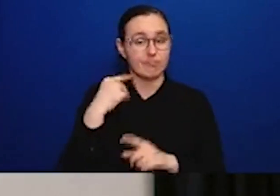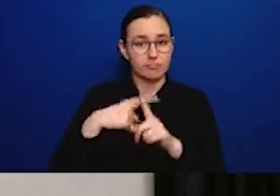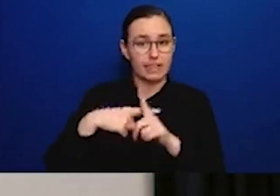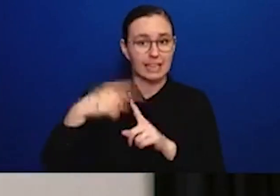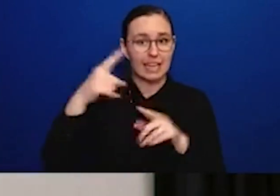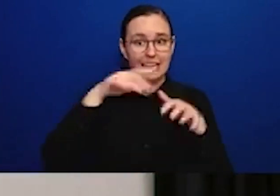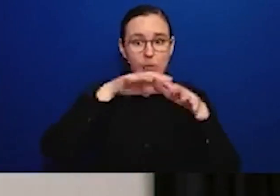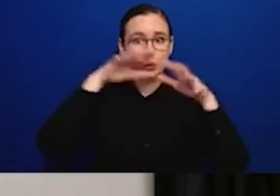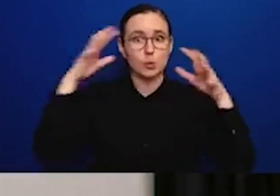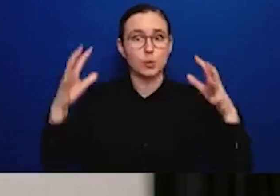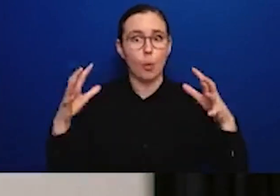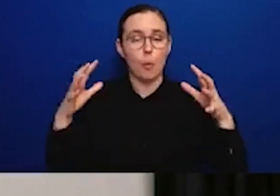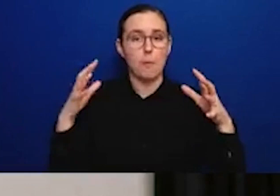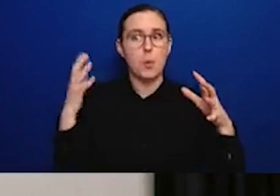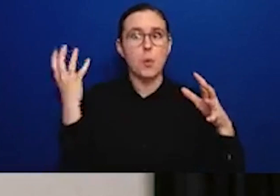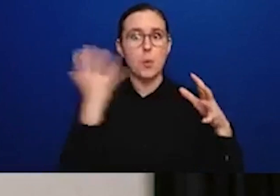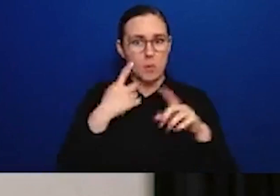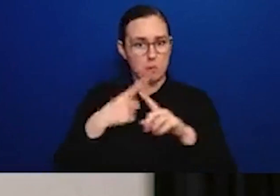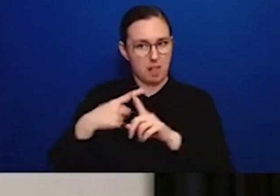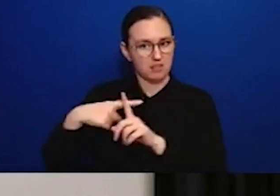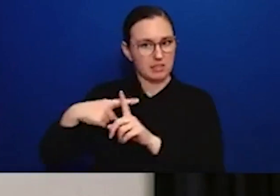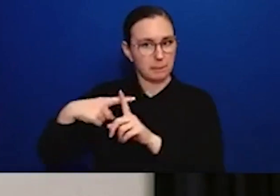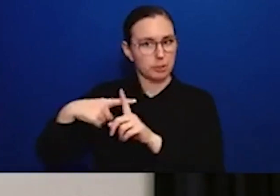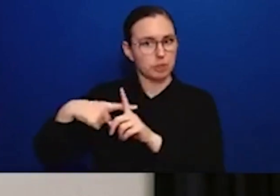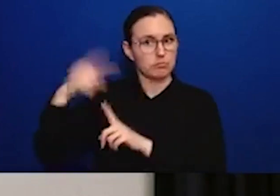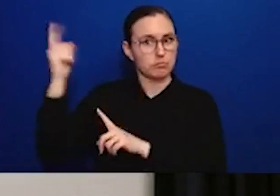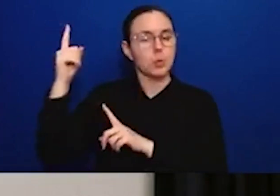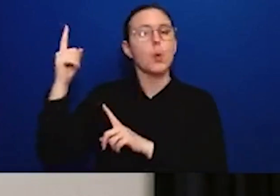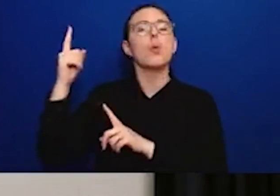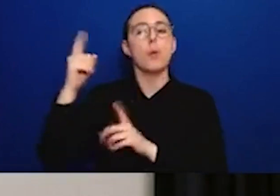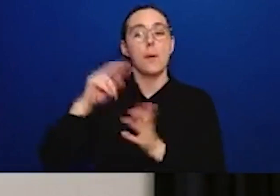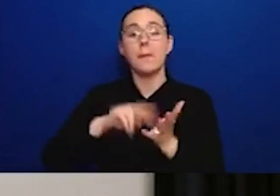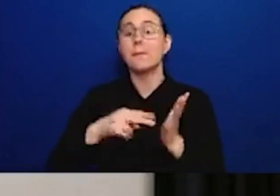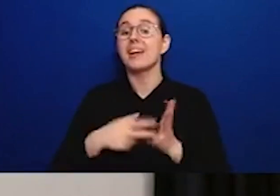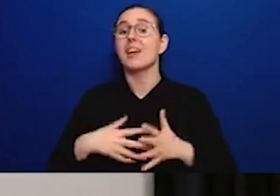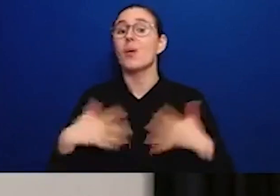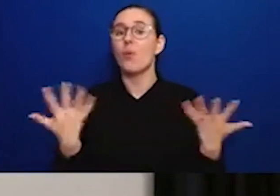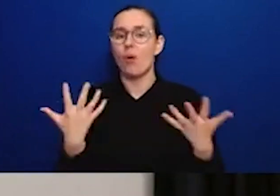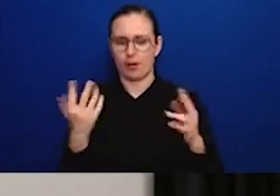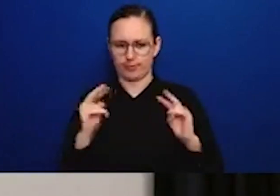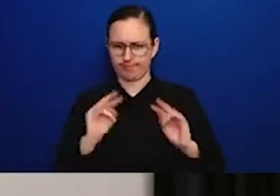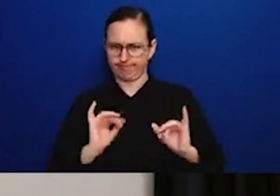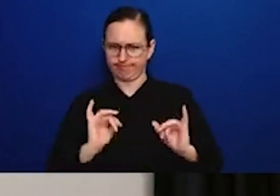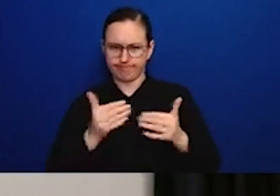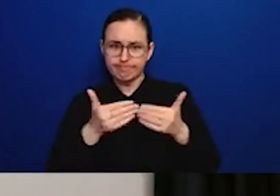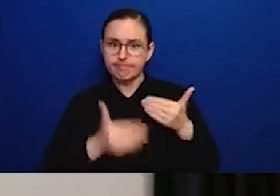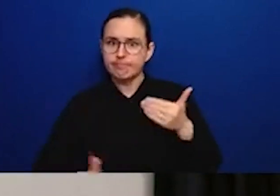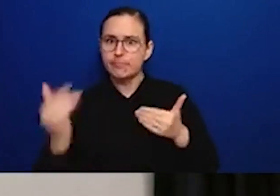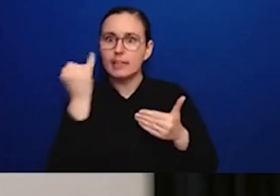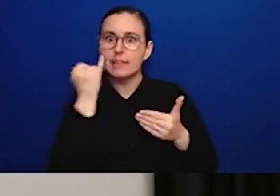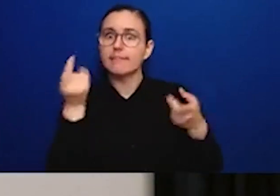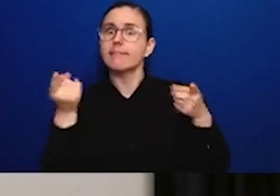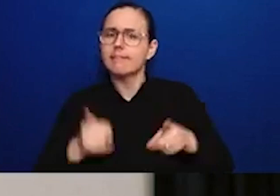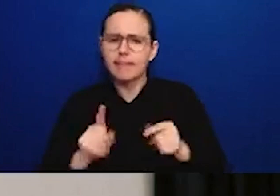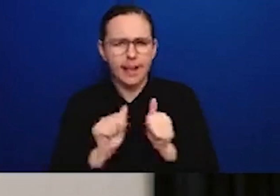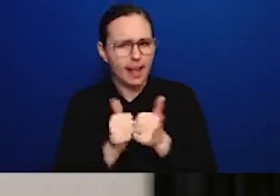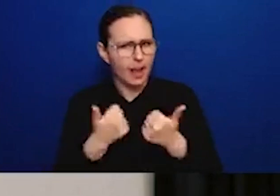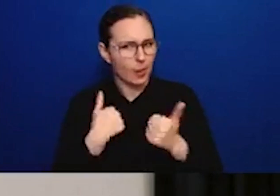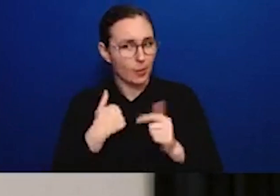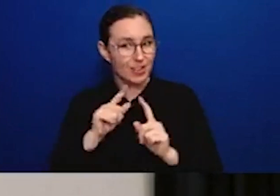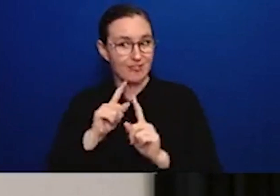we needed to take a hard look at our response to extreme heat events and to take steps to ensure we've prepared for more of these events in the